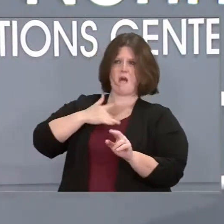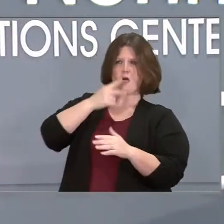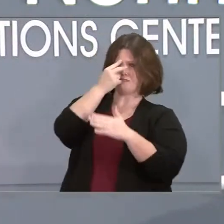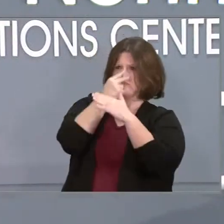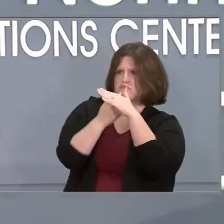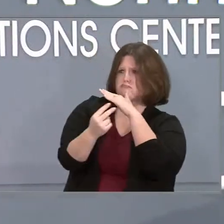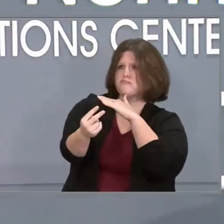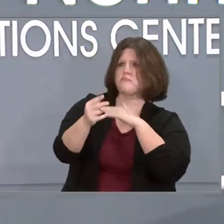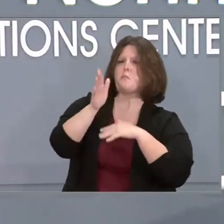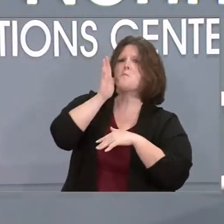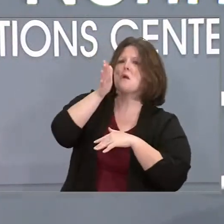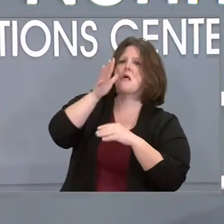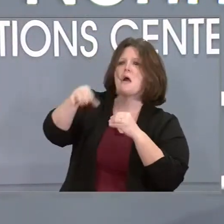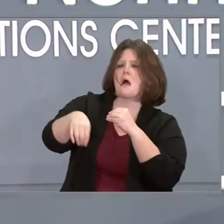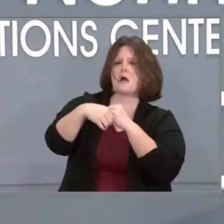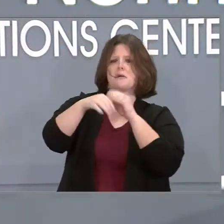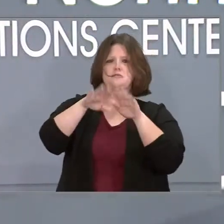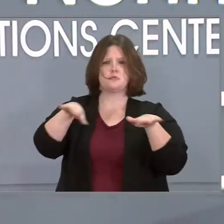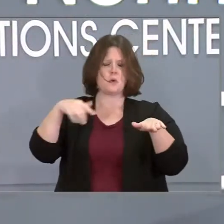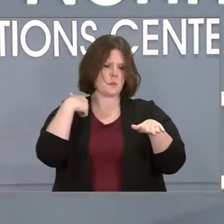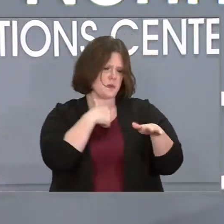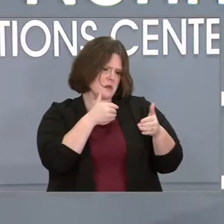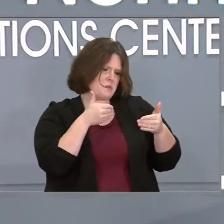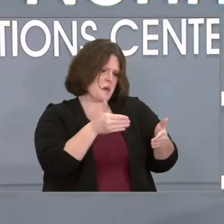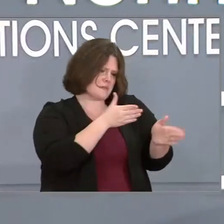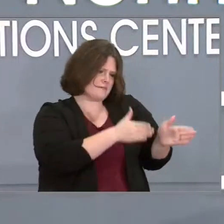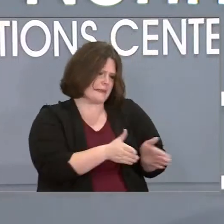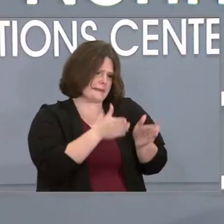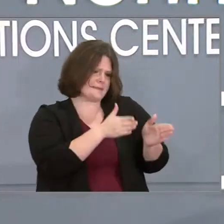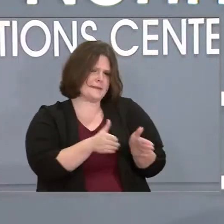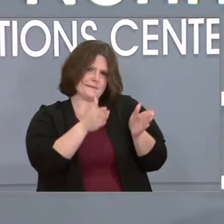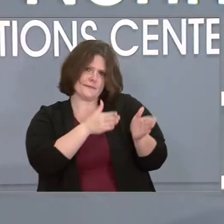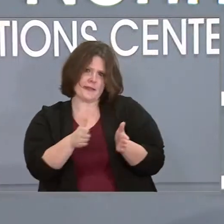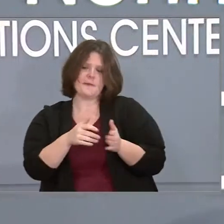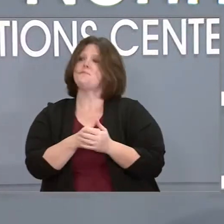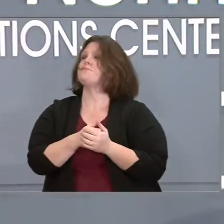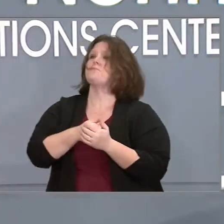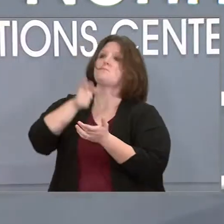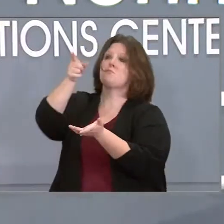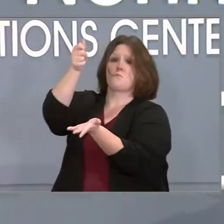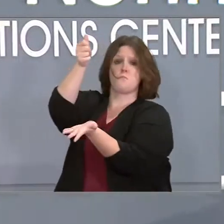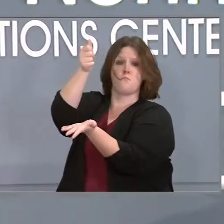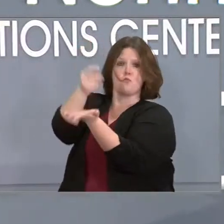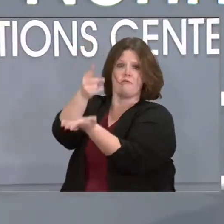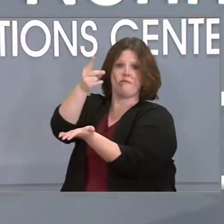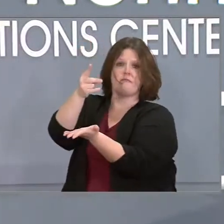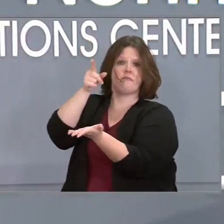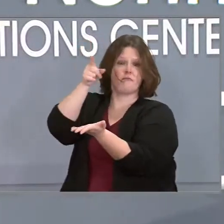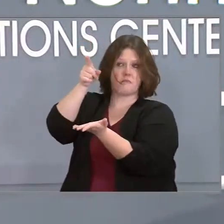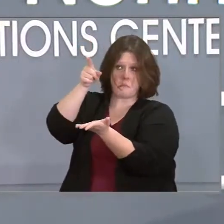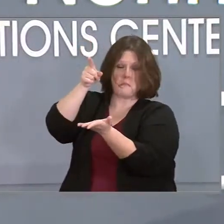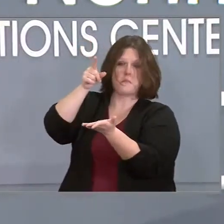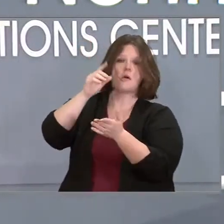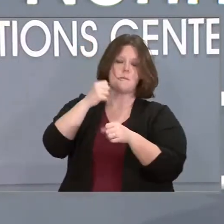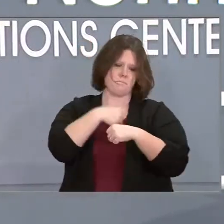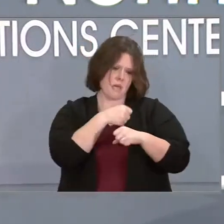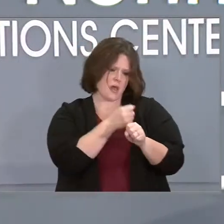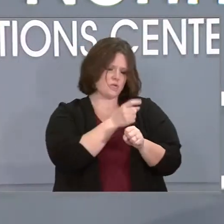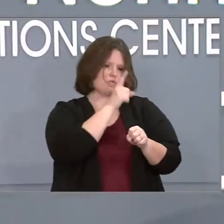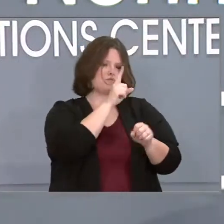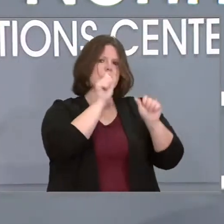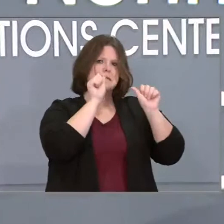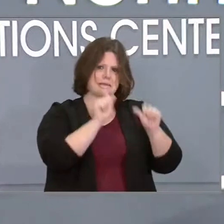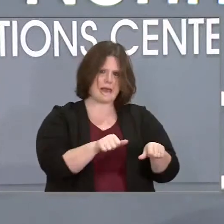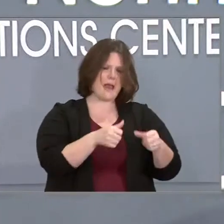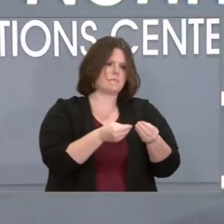easily get their children vaccinated and protected. Once authorized, we want to ensure that vaccines for children are accessible